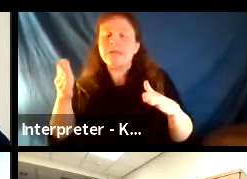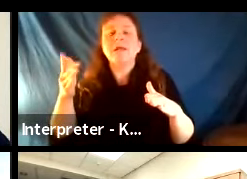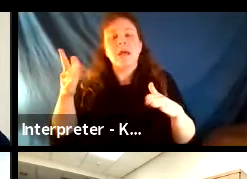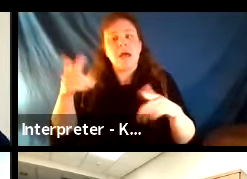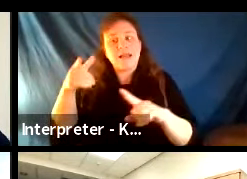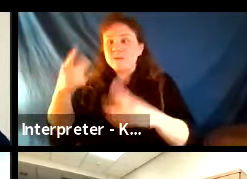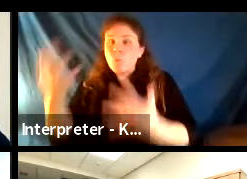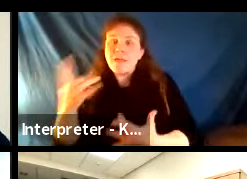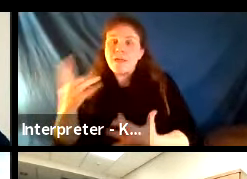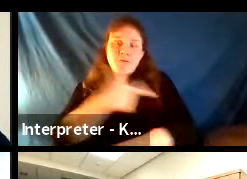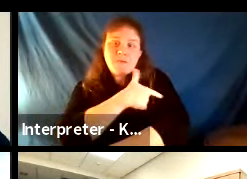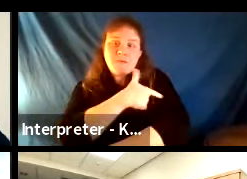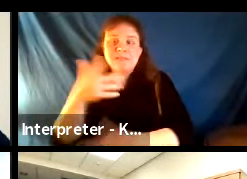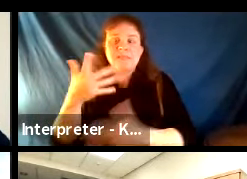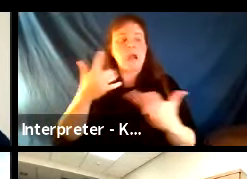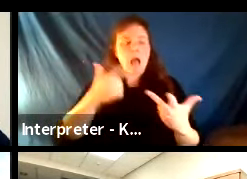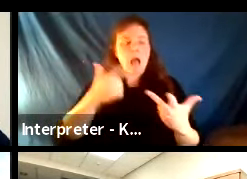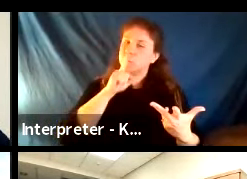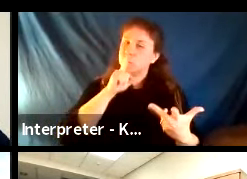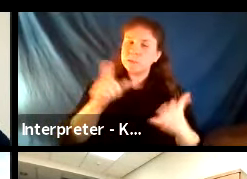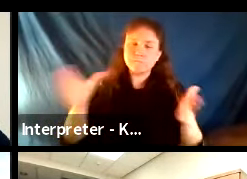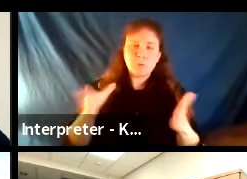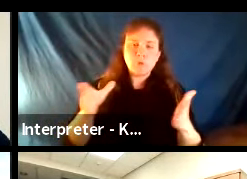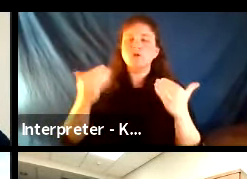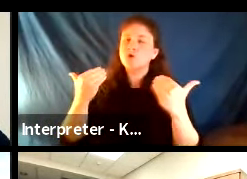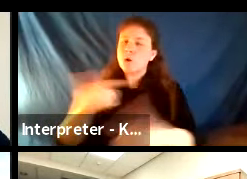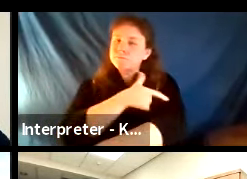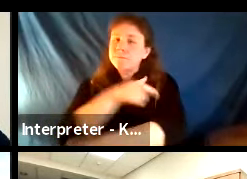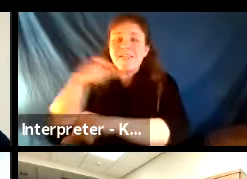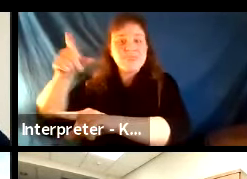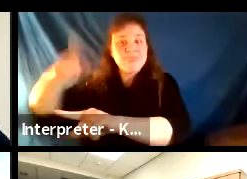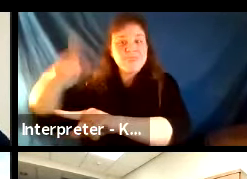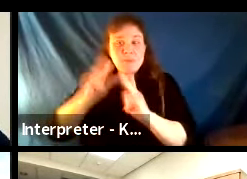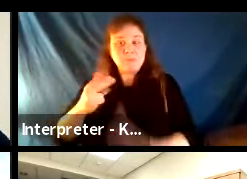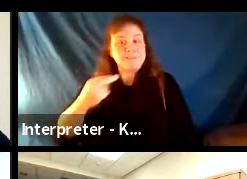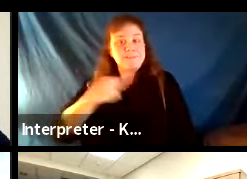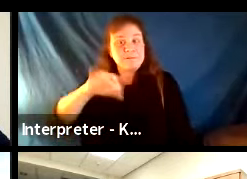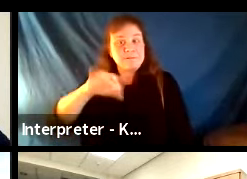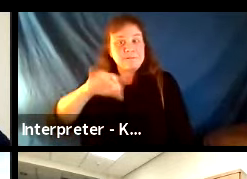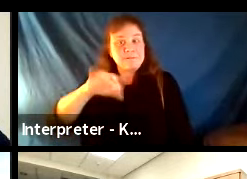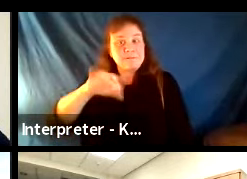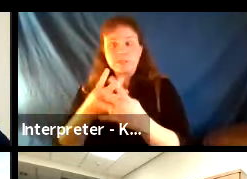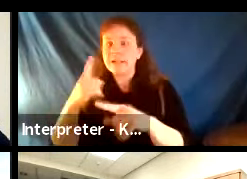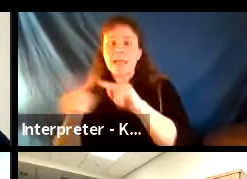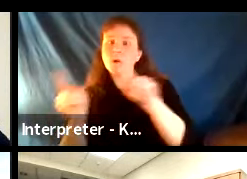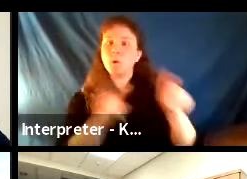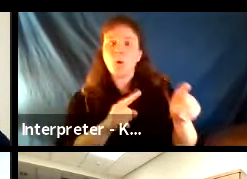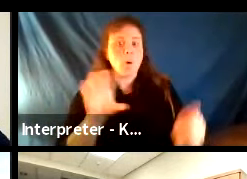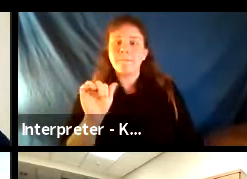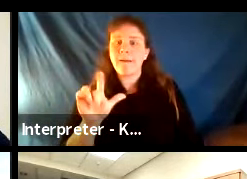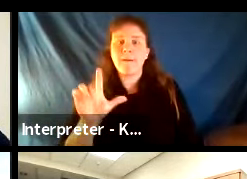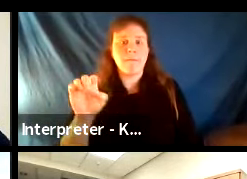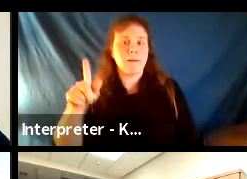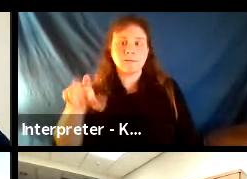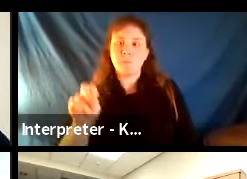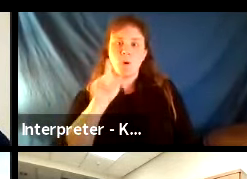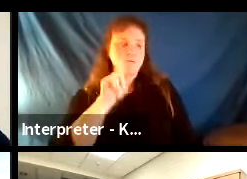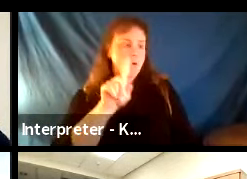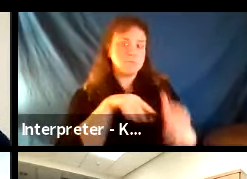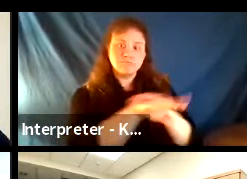place. Goes without saying, these are not people who can go to Cal Expo to get vaccinated. So I really hope we can put some